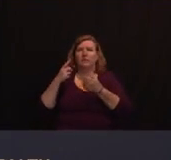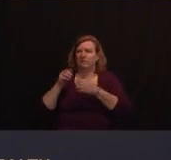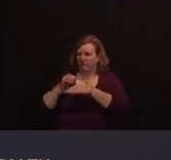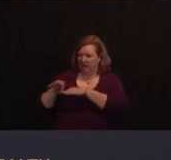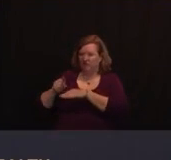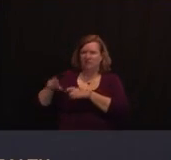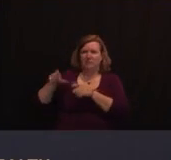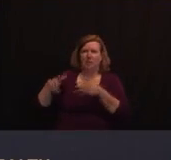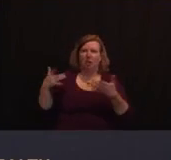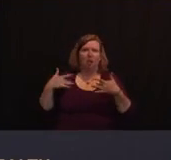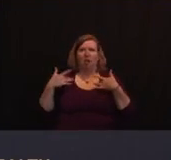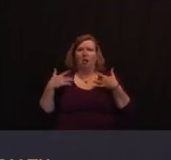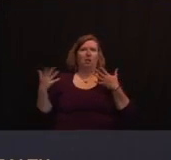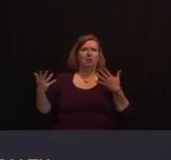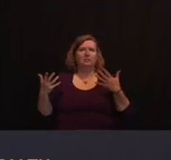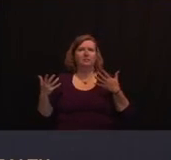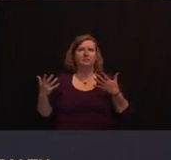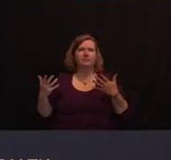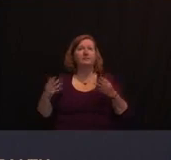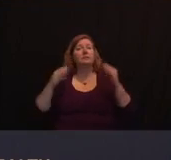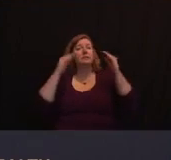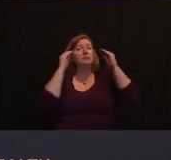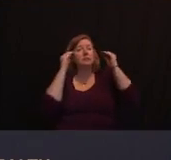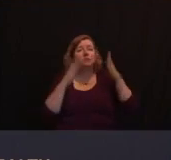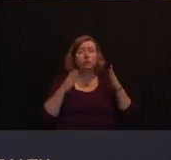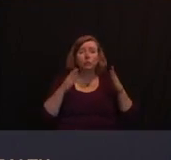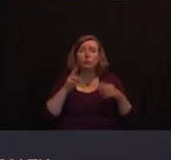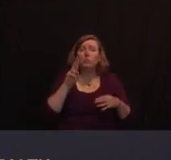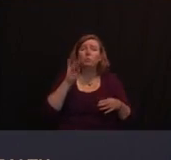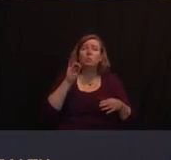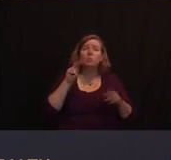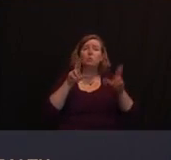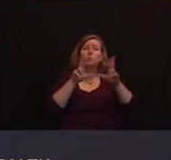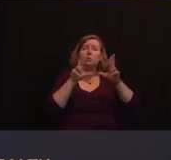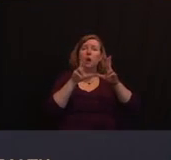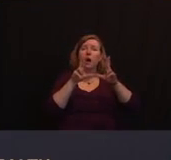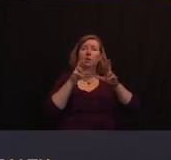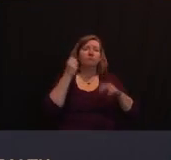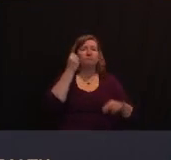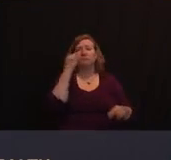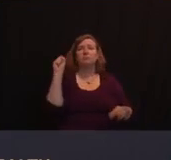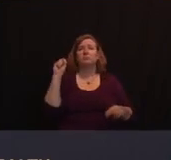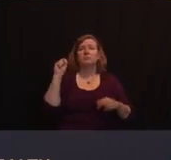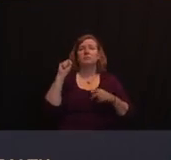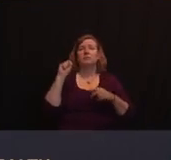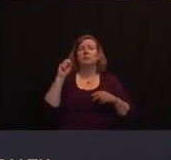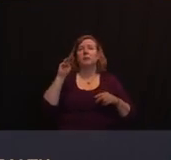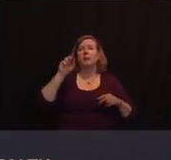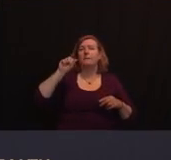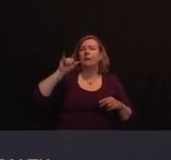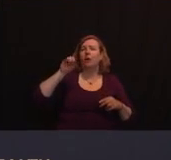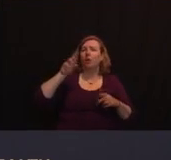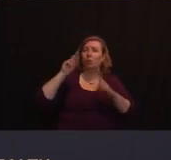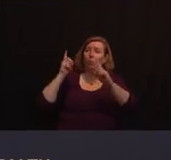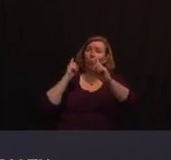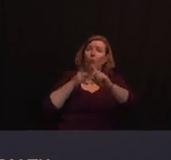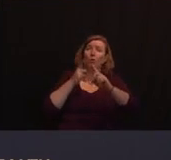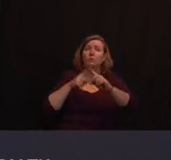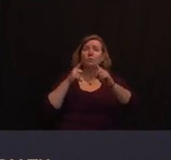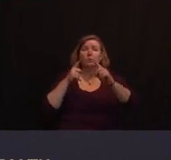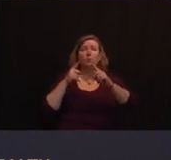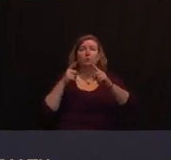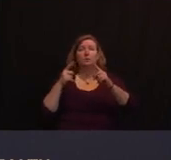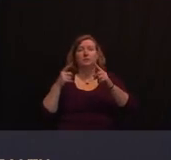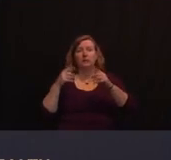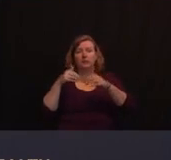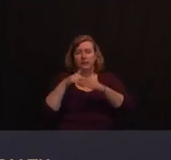Governor, teachers' unions in Trenton are resistant to Mayor Reed Guscior's plans to reopen schools for in-person learning, partial in-person learning